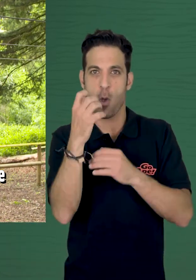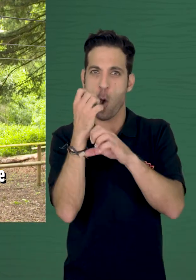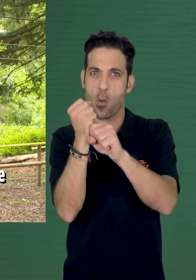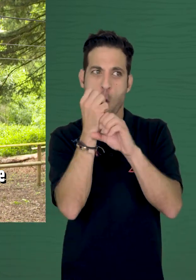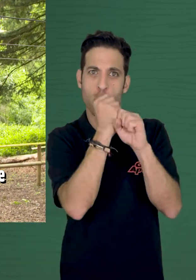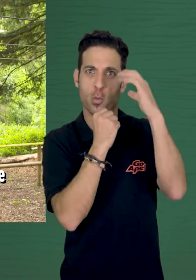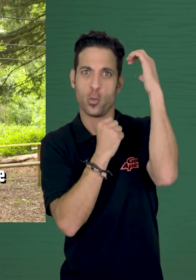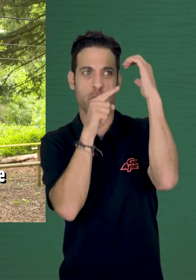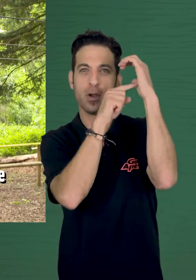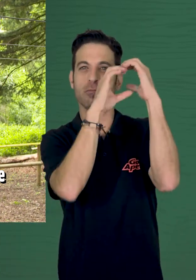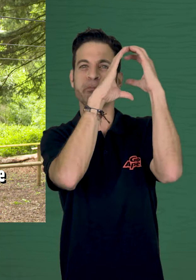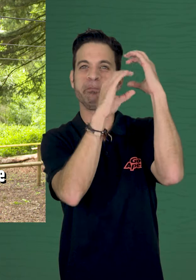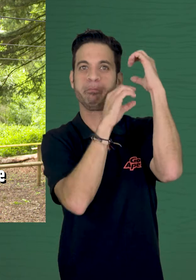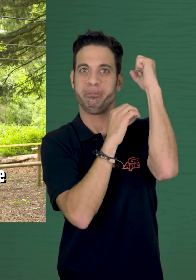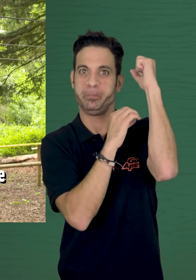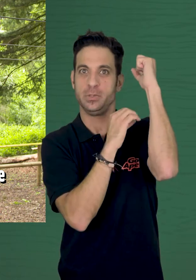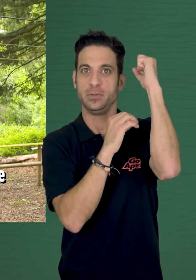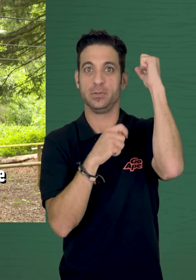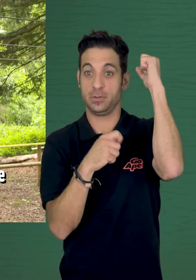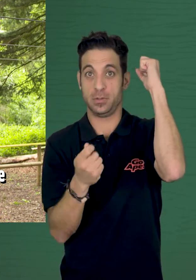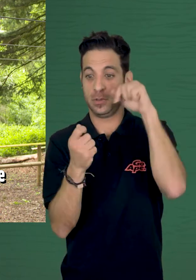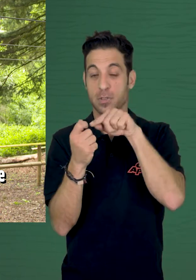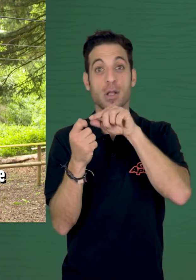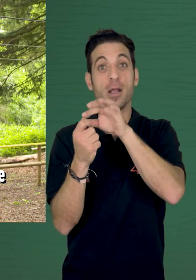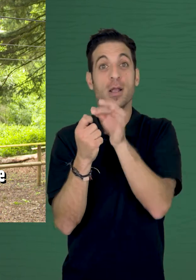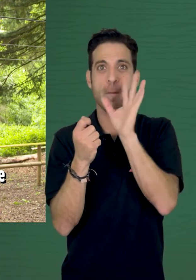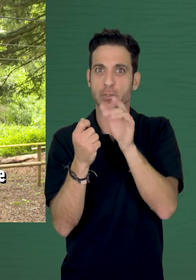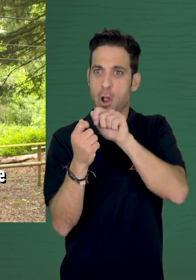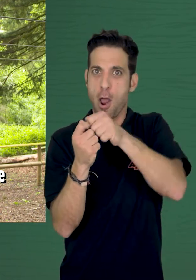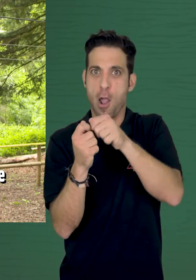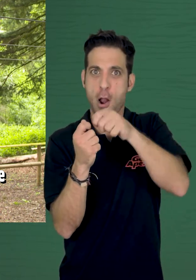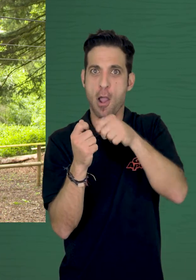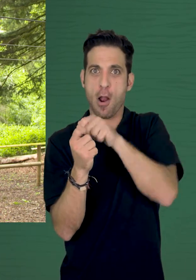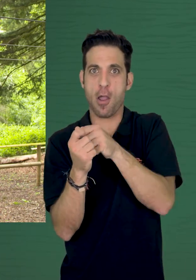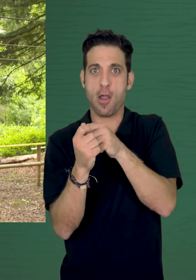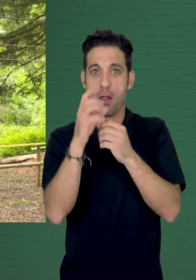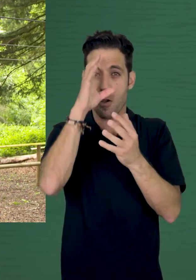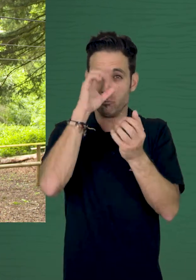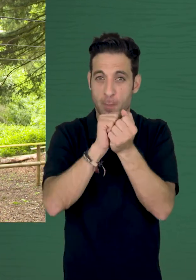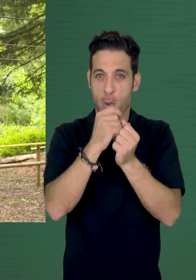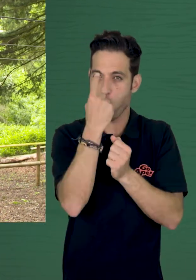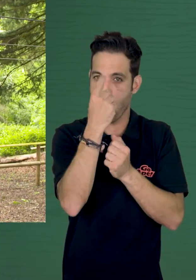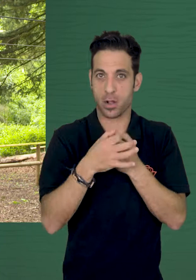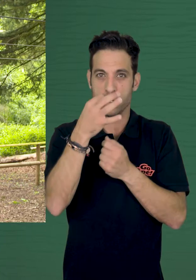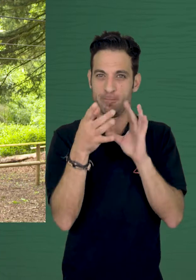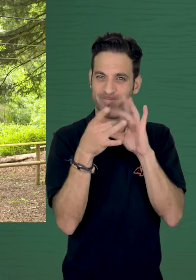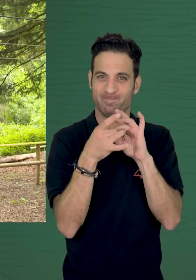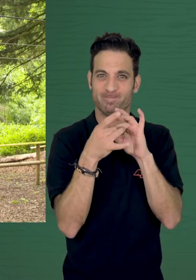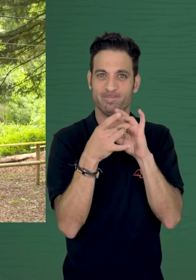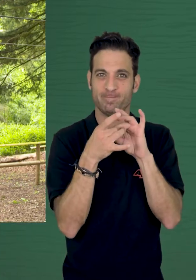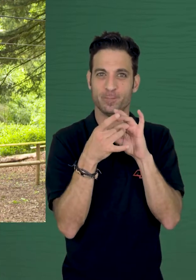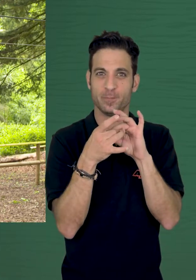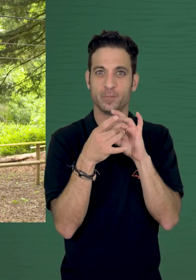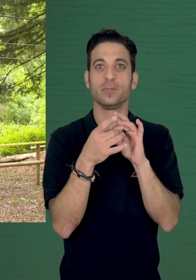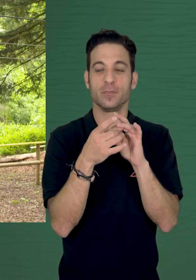hand on the blue pulley as you take your blue safety line out and ensure the gates are locked. Remember, always stay attached by moving one